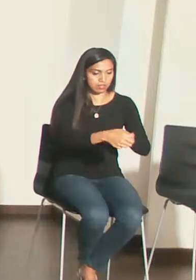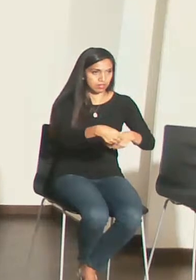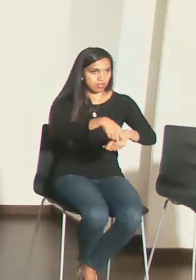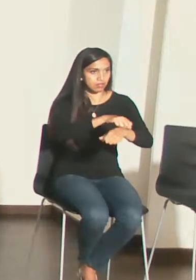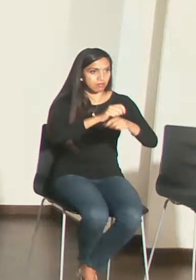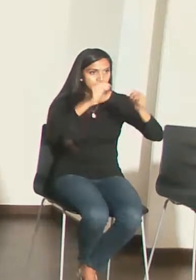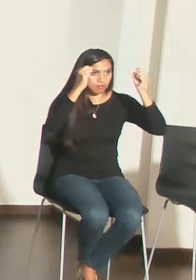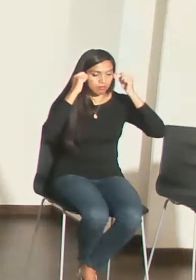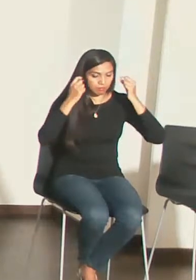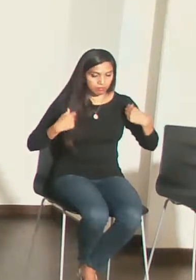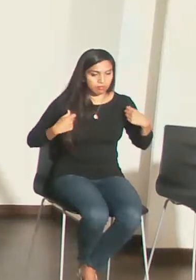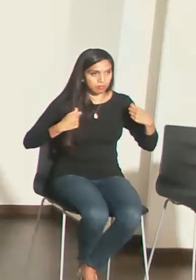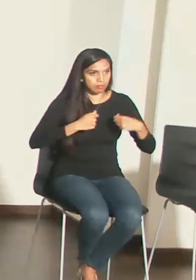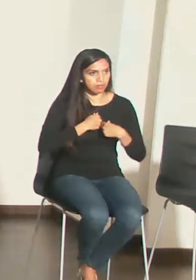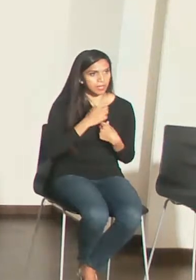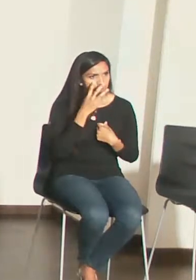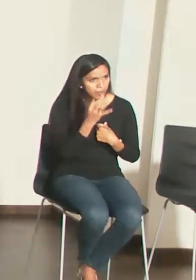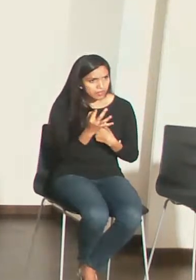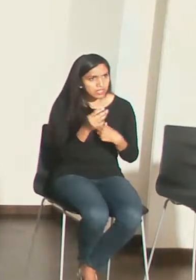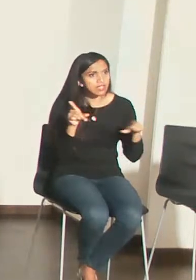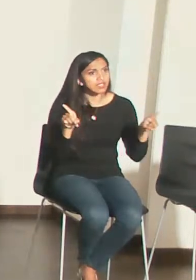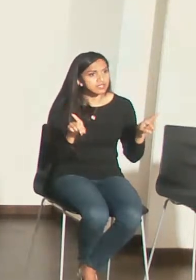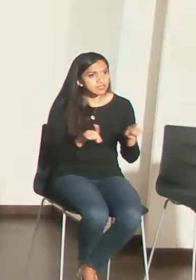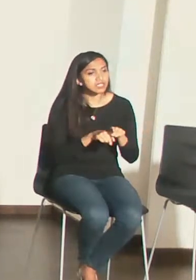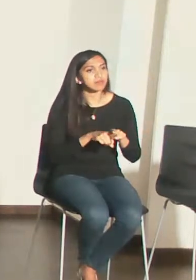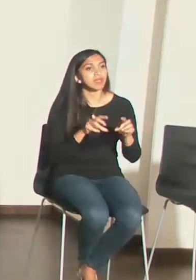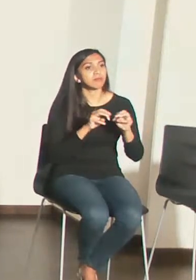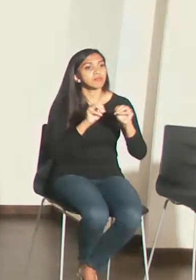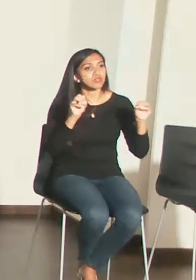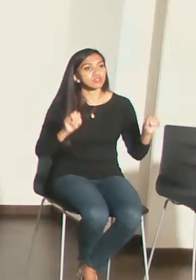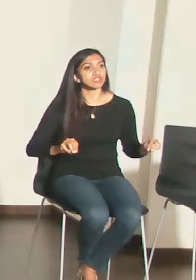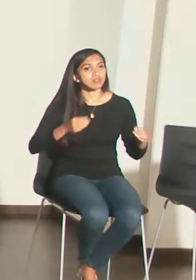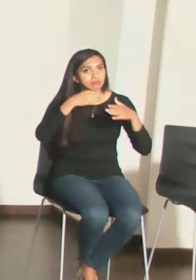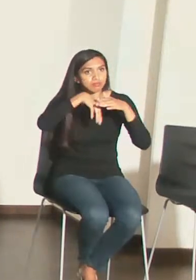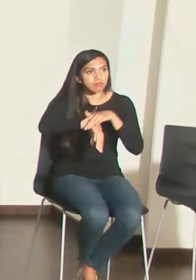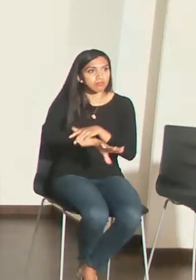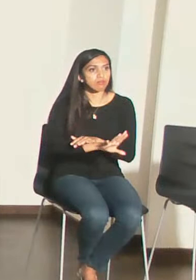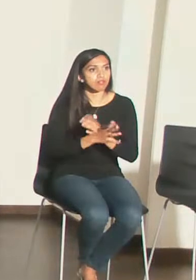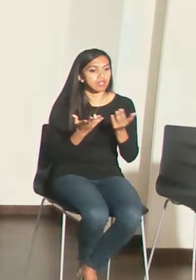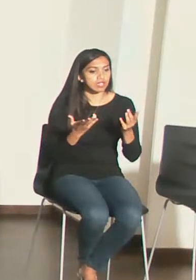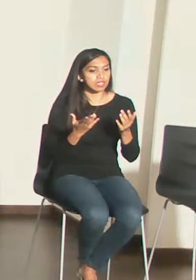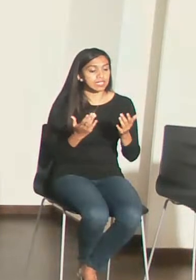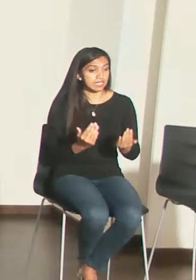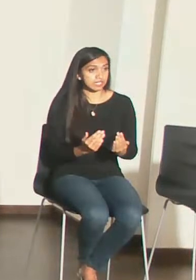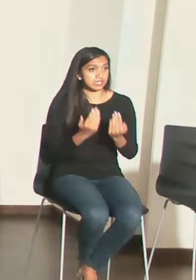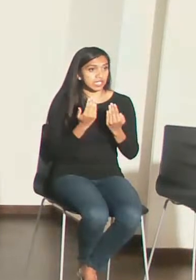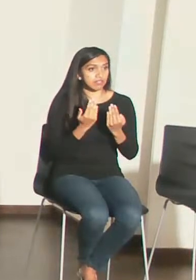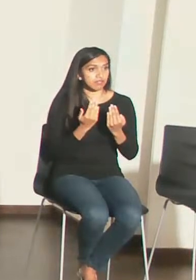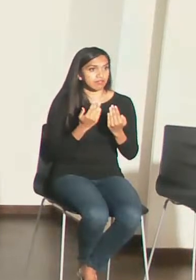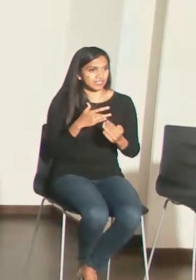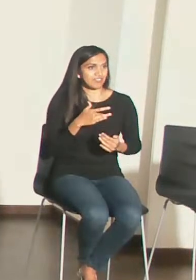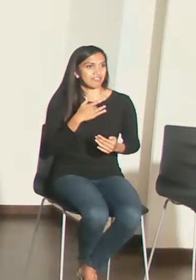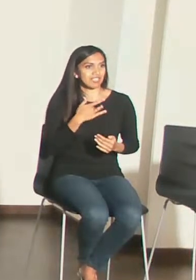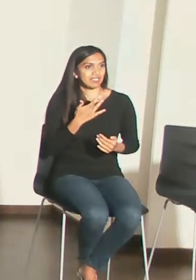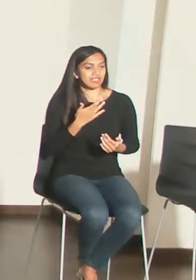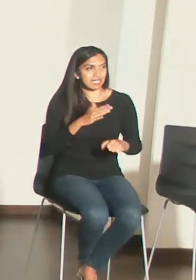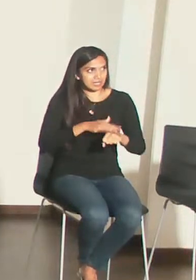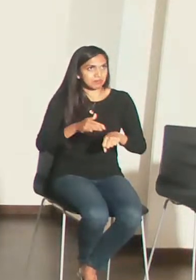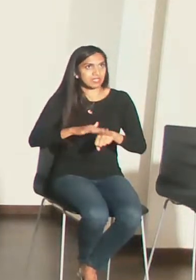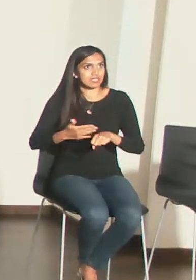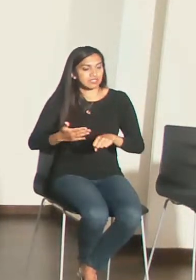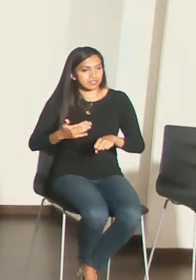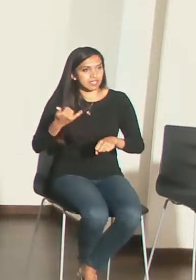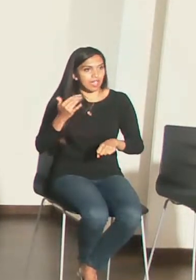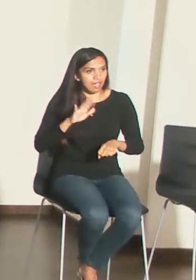same way we enter an art lab, which is a gallery space, if that is the case. But there's also the field. The biologists also go out